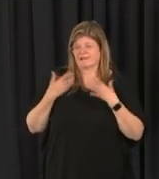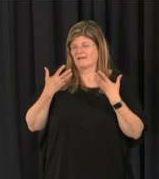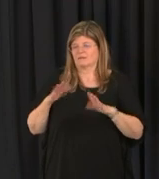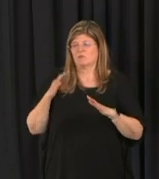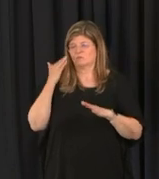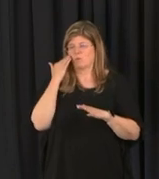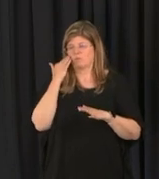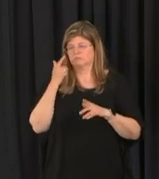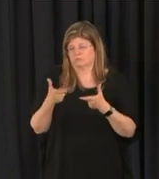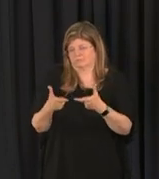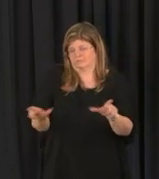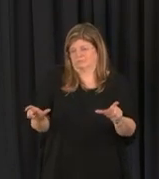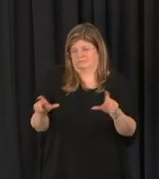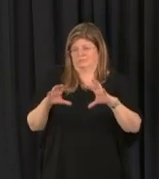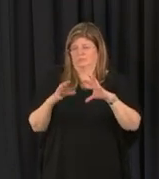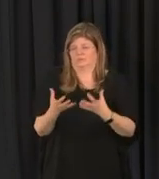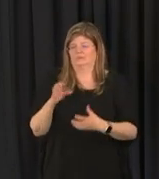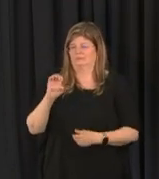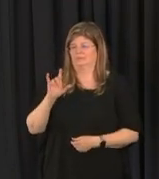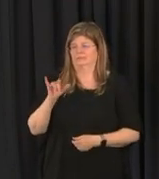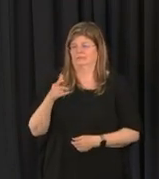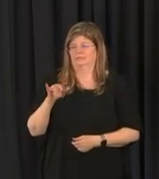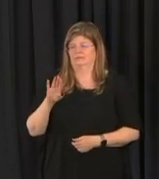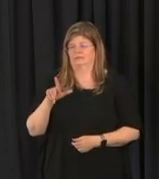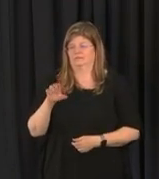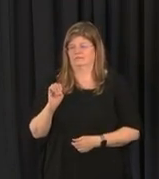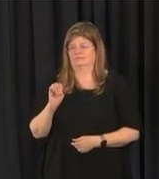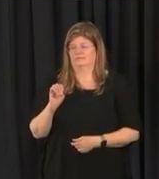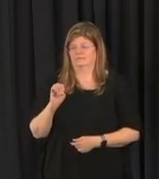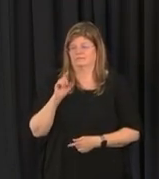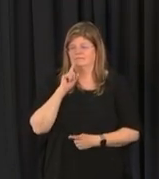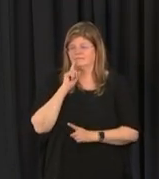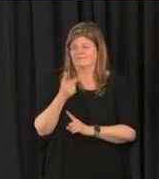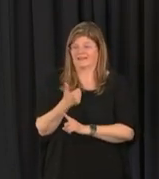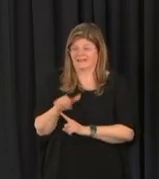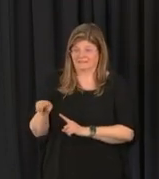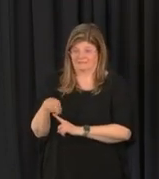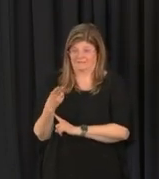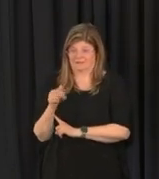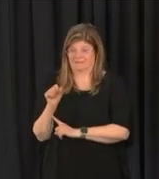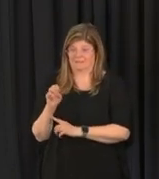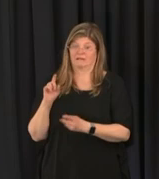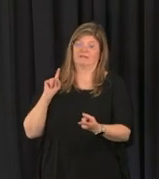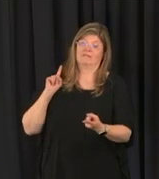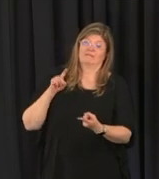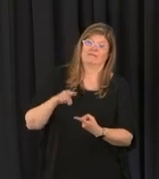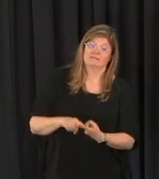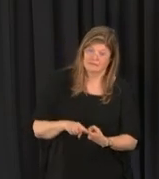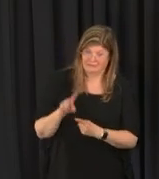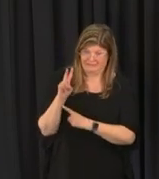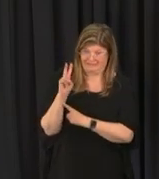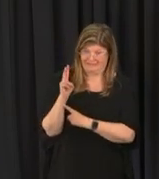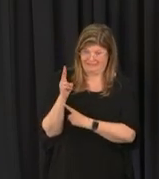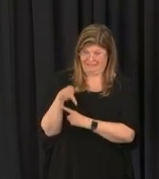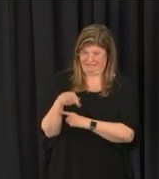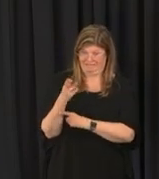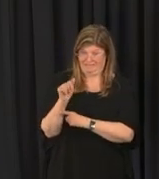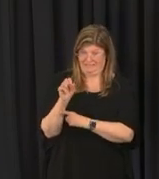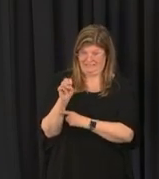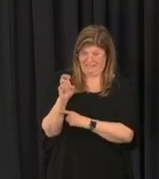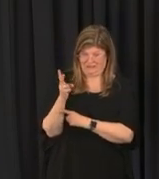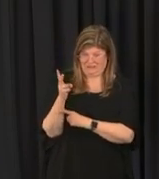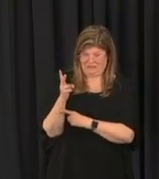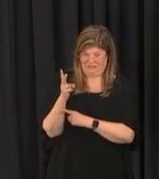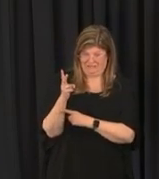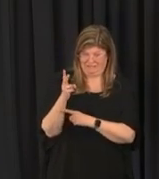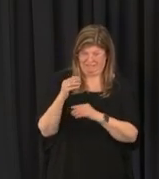the largest group of eligible individuals of any of the phases until we get to phase 2, which is with the general population.